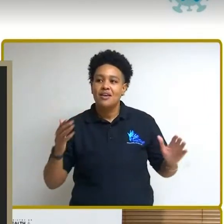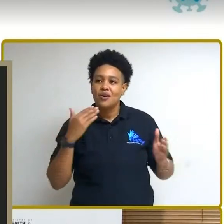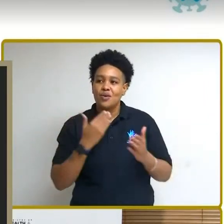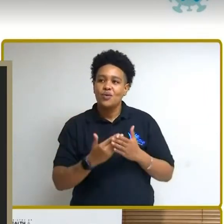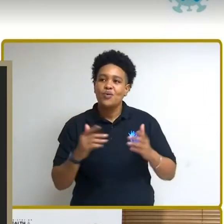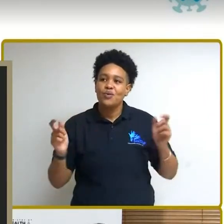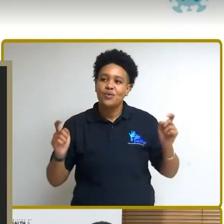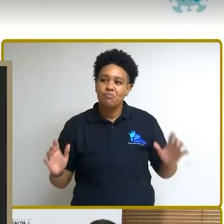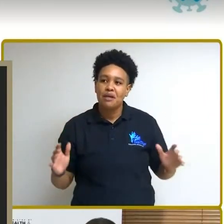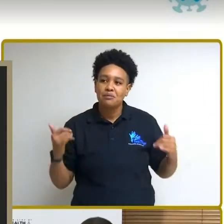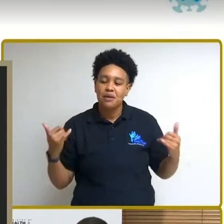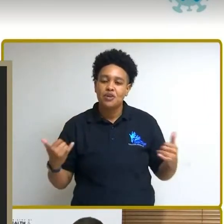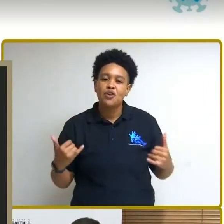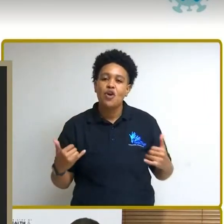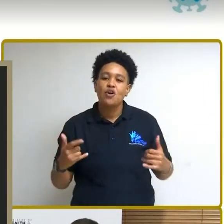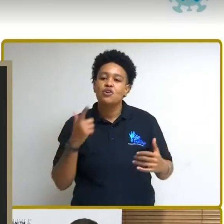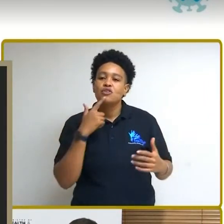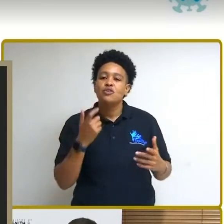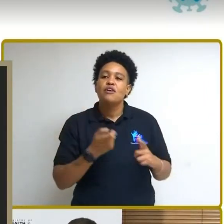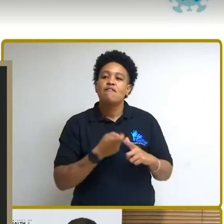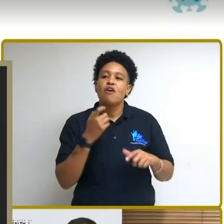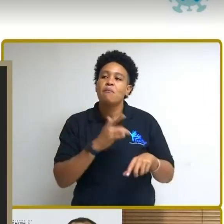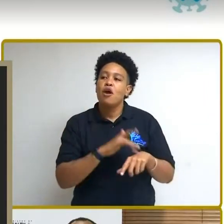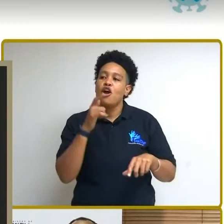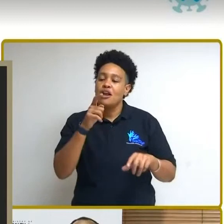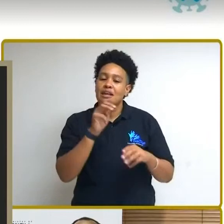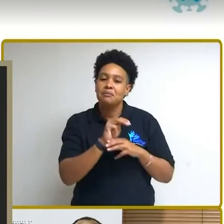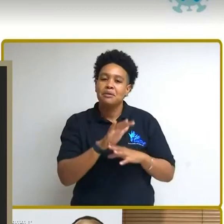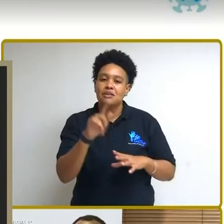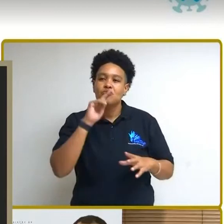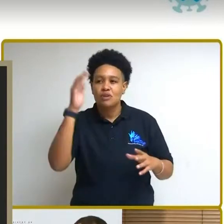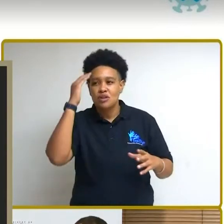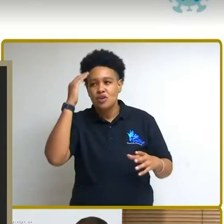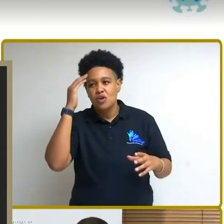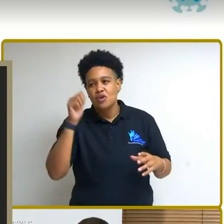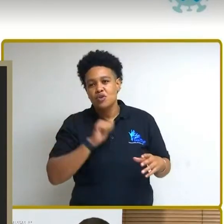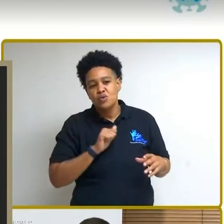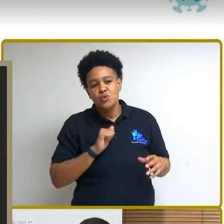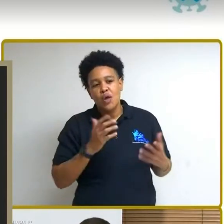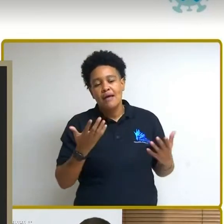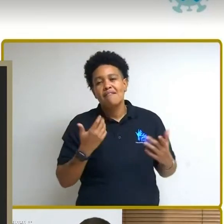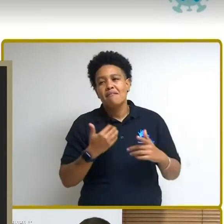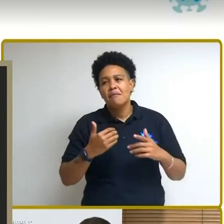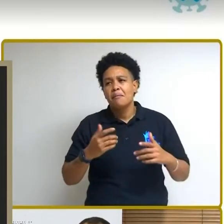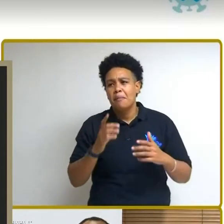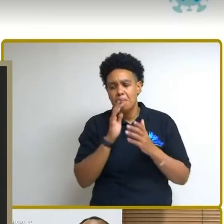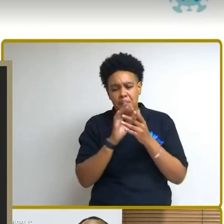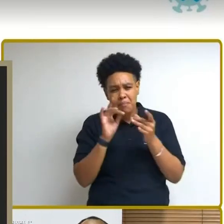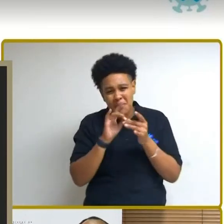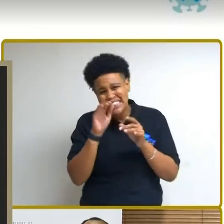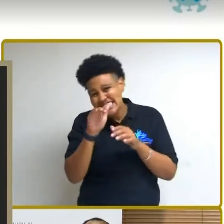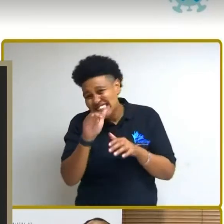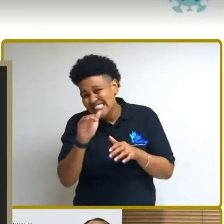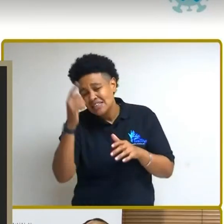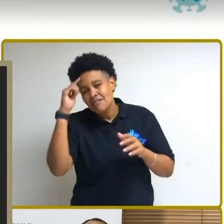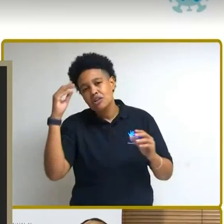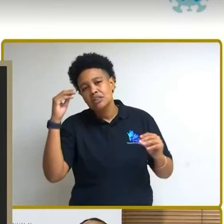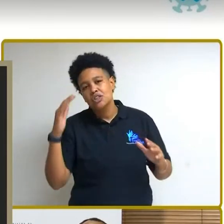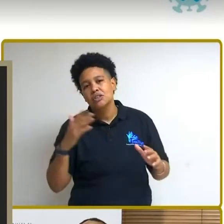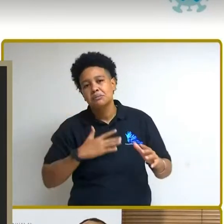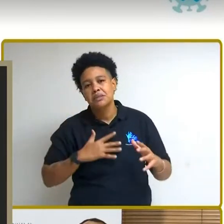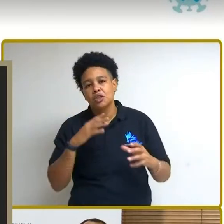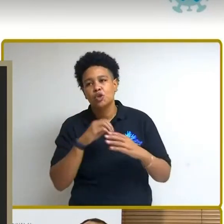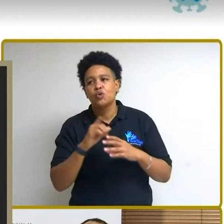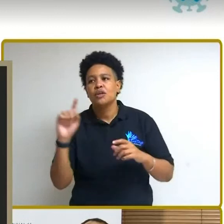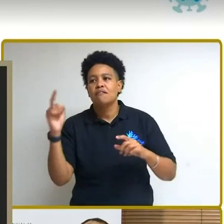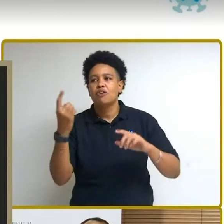right. So from earlier, Minister, you would have known that I would have made an impassioned plea for teachers to be